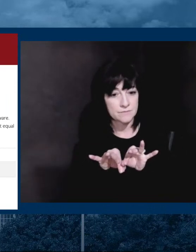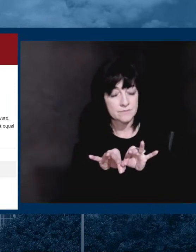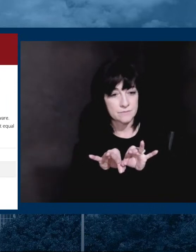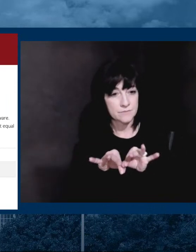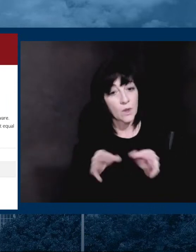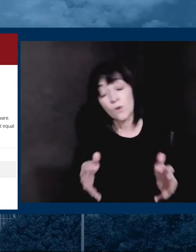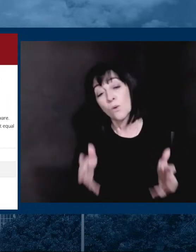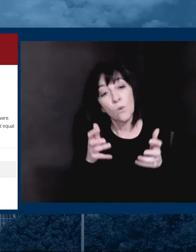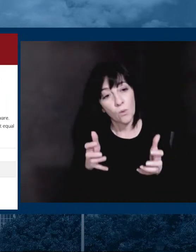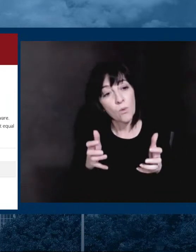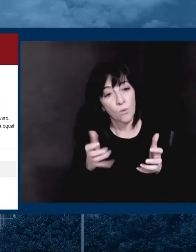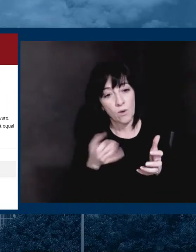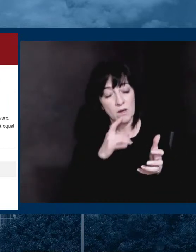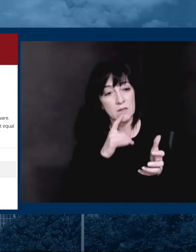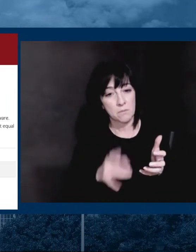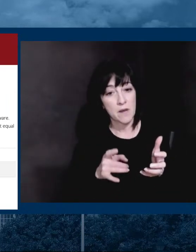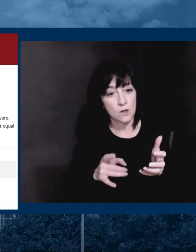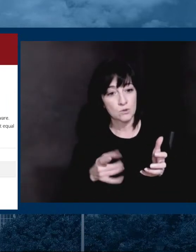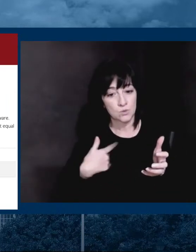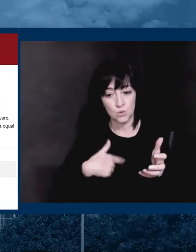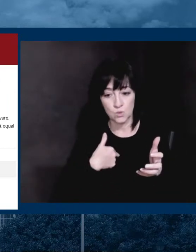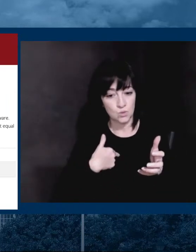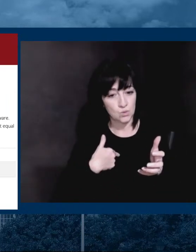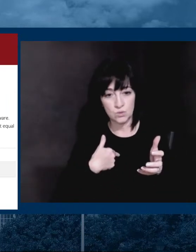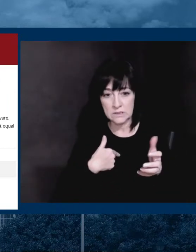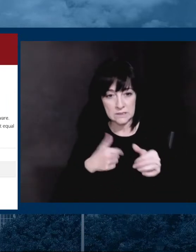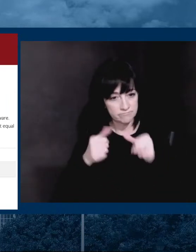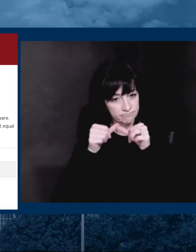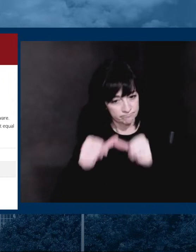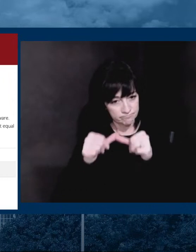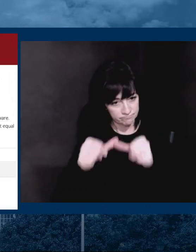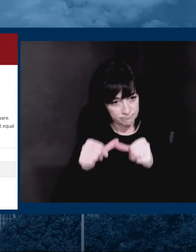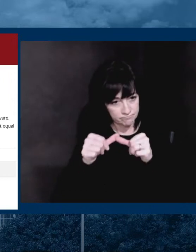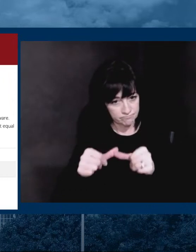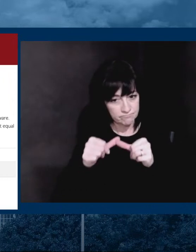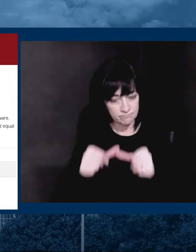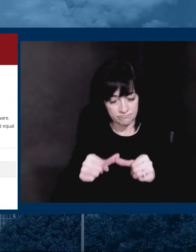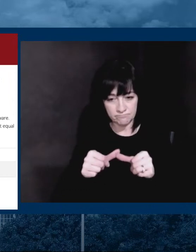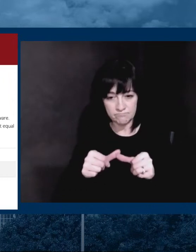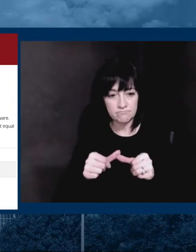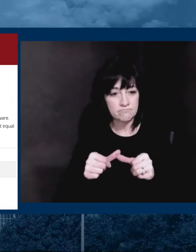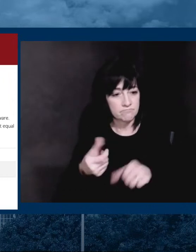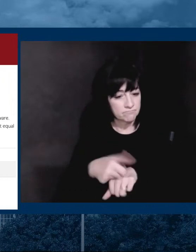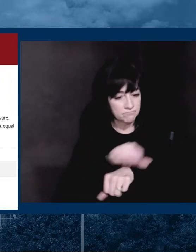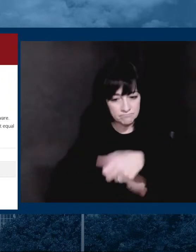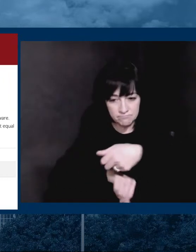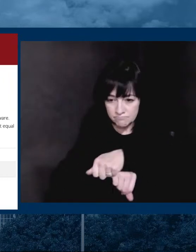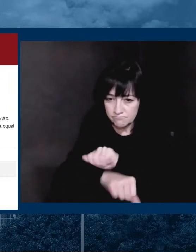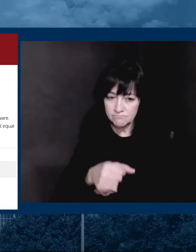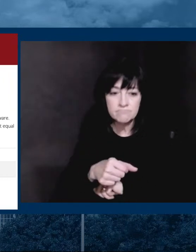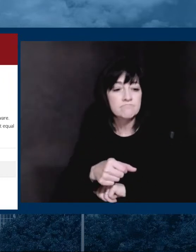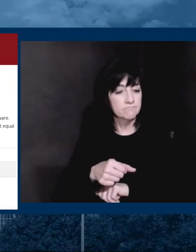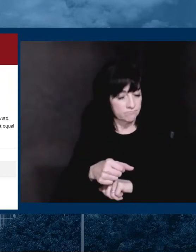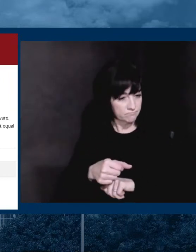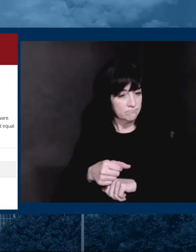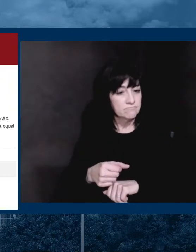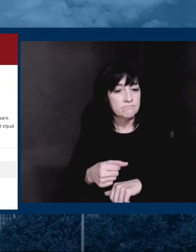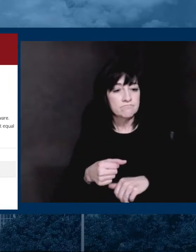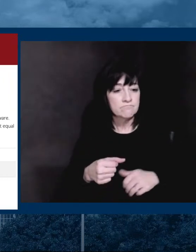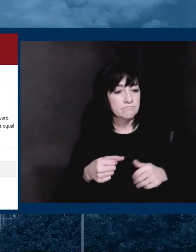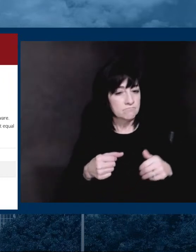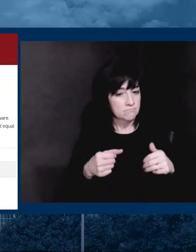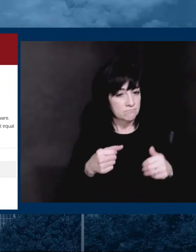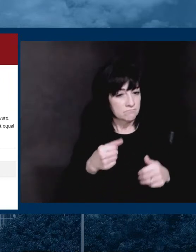escalate our vaccine efforts and get our vaccines to the 1A population as quickly as possible,